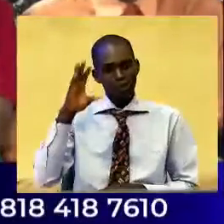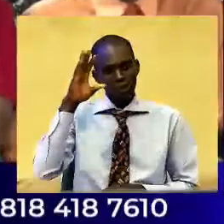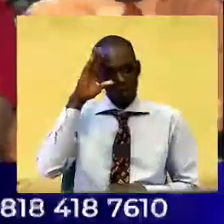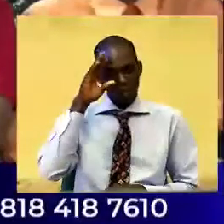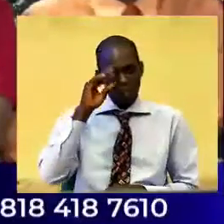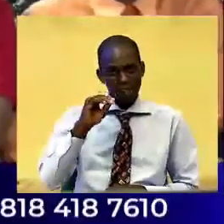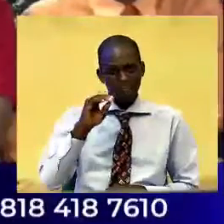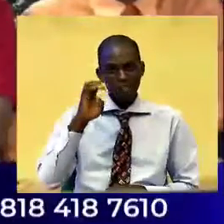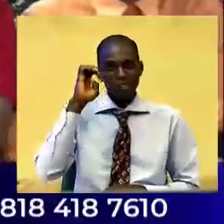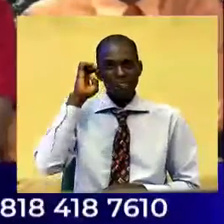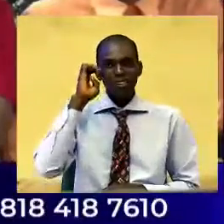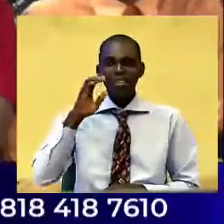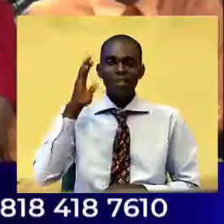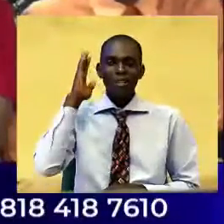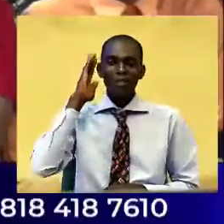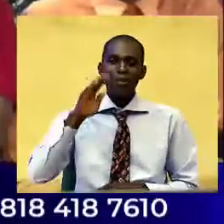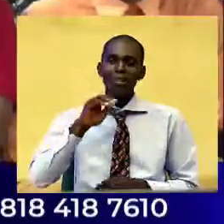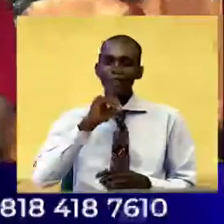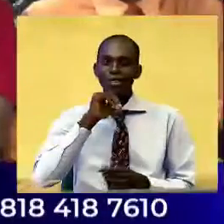Hallelujah.